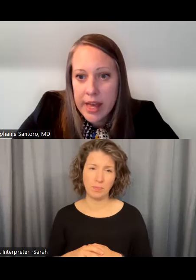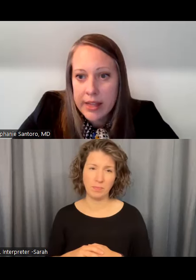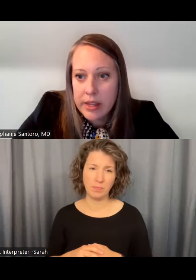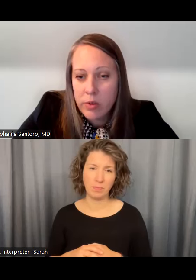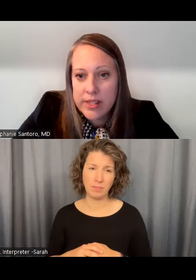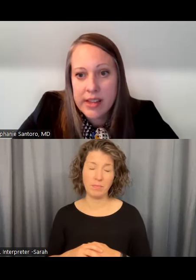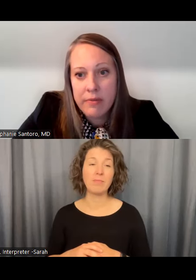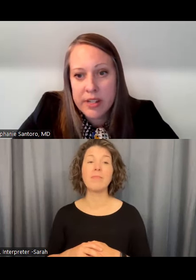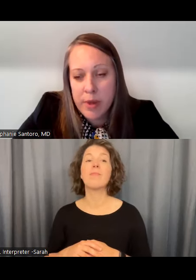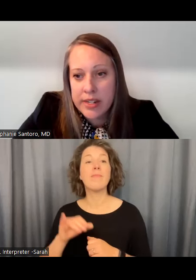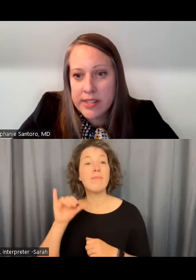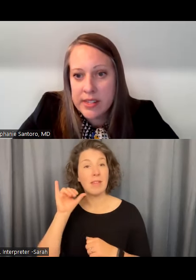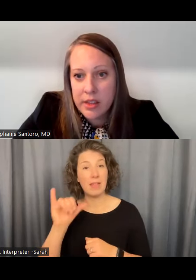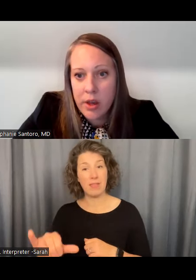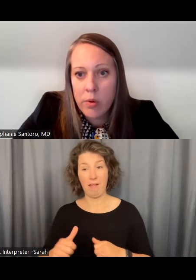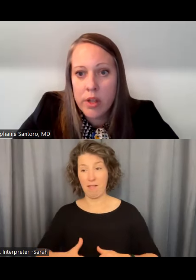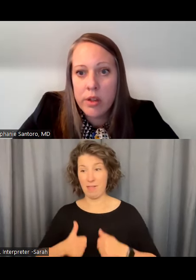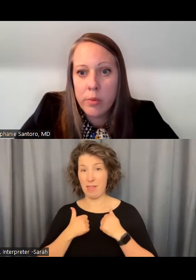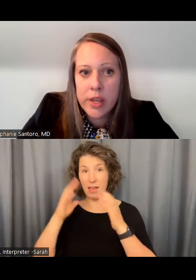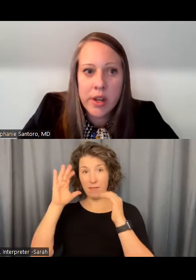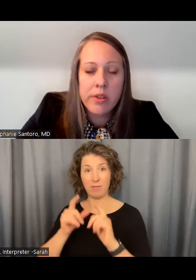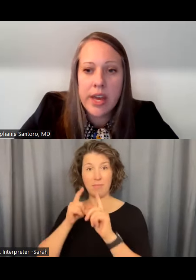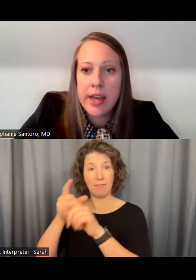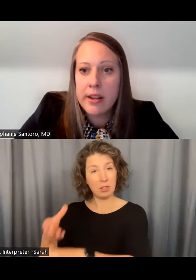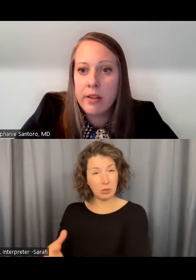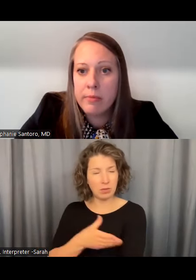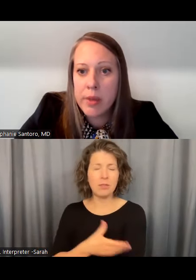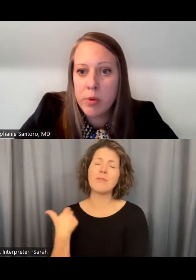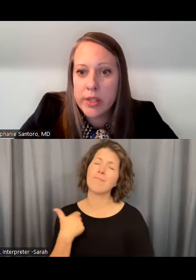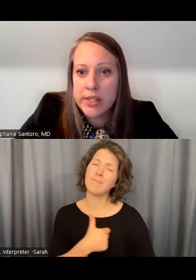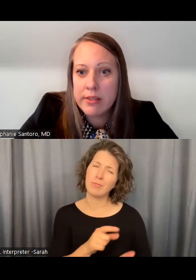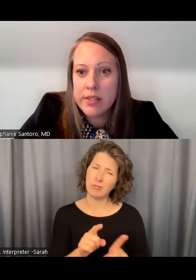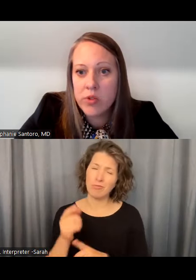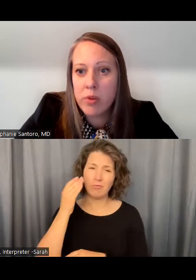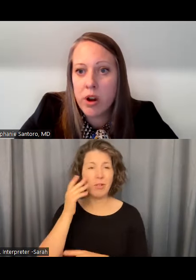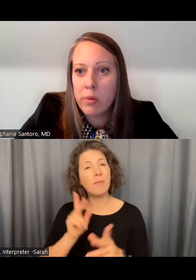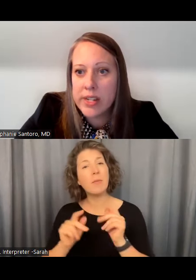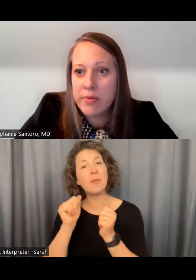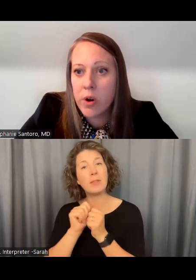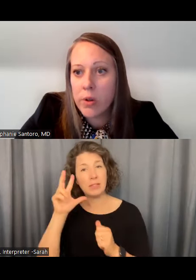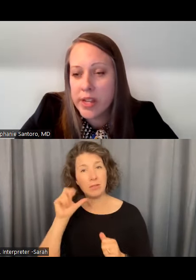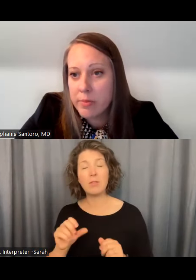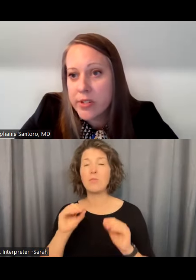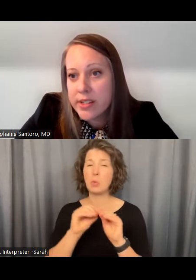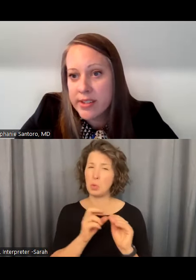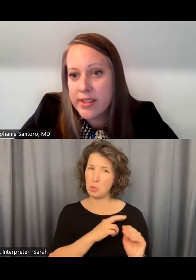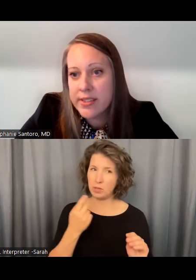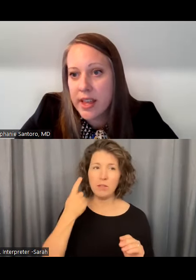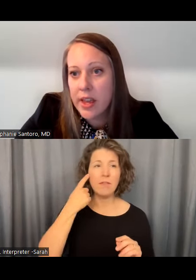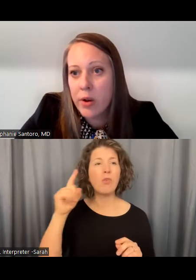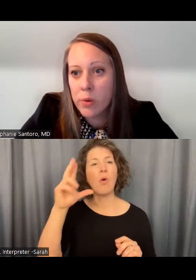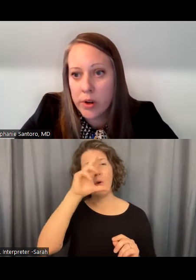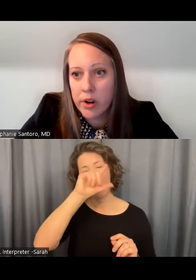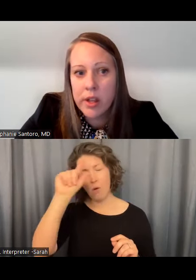With that increased life expectancy, though, we know that people with Down syndrome are at risk for Alzheimer's disease as